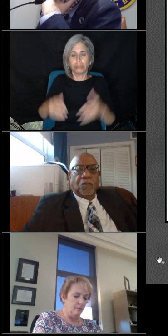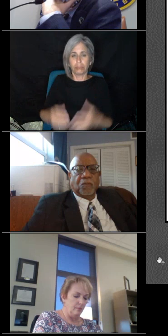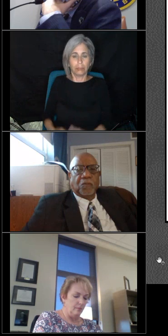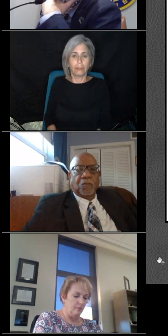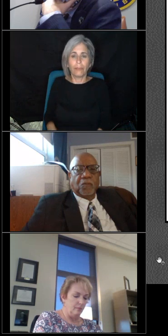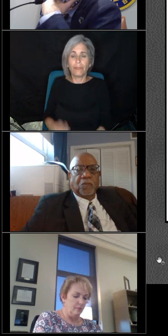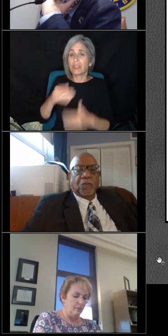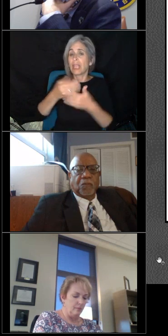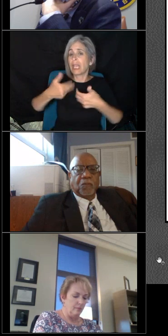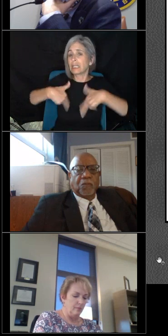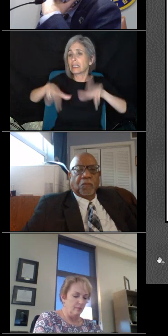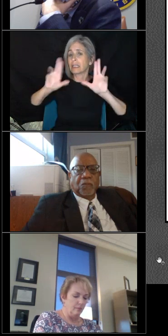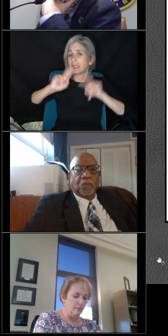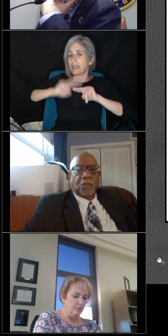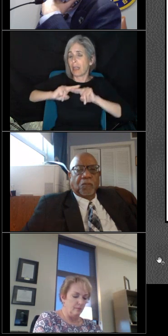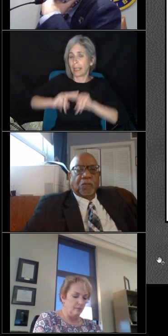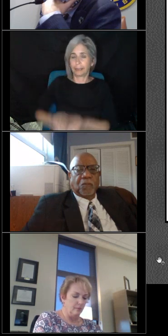Next slide.